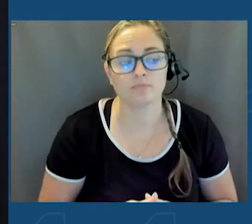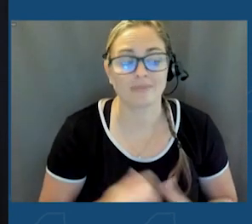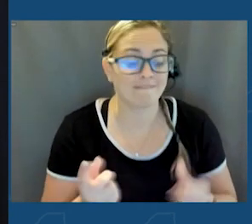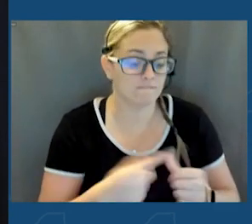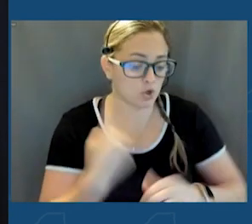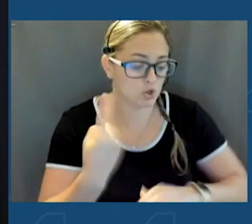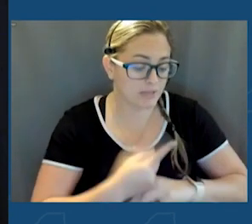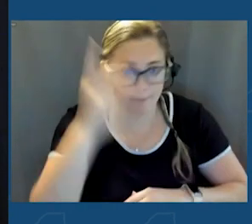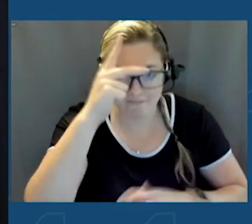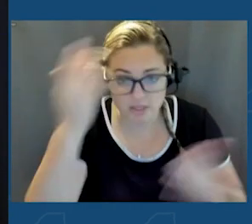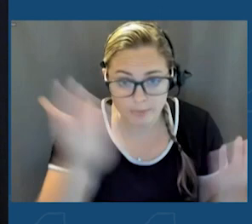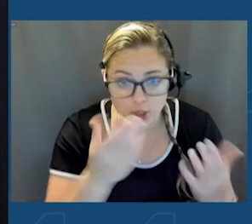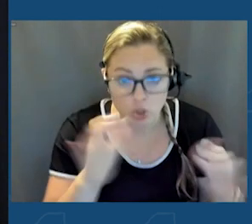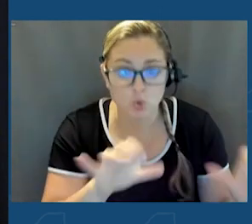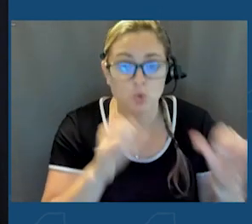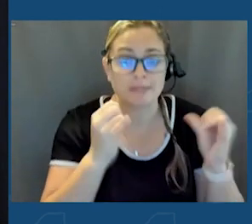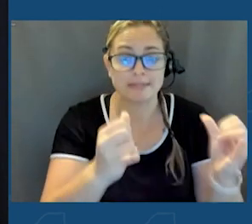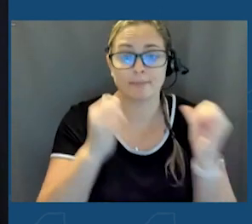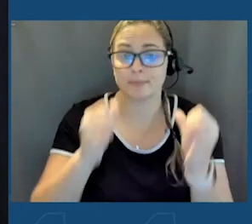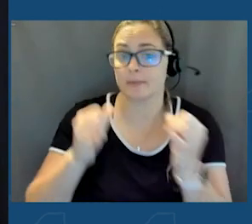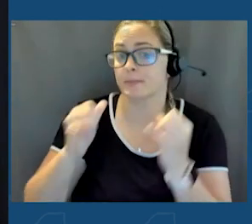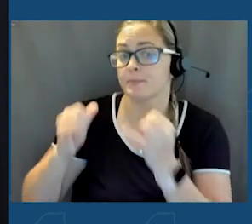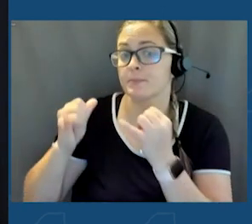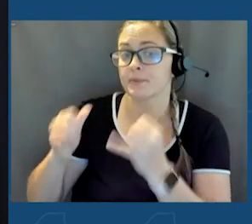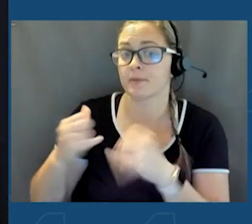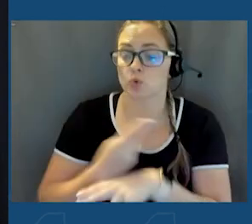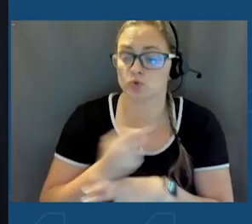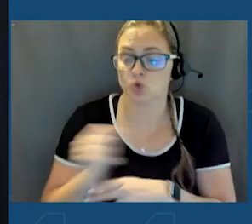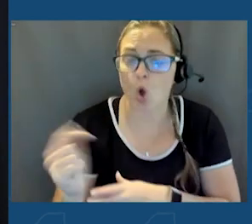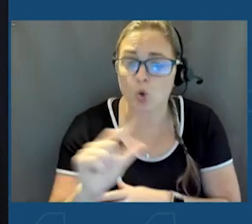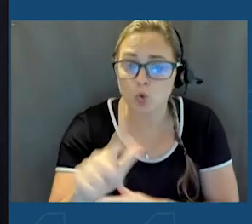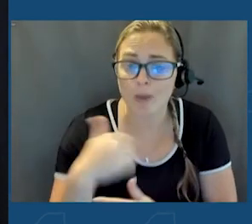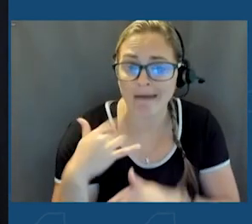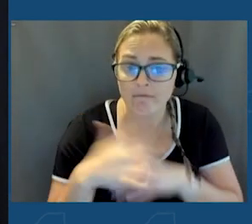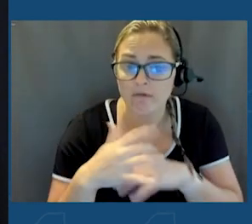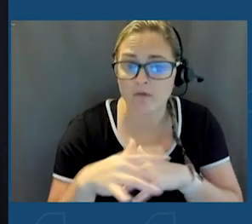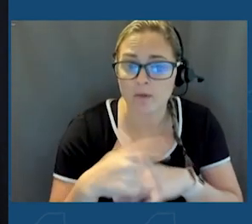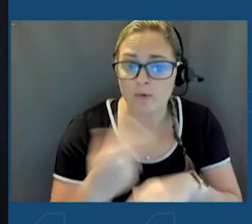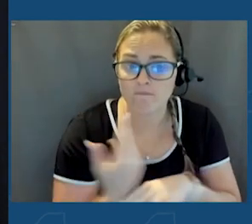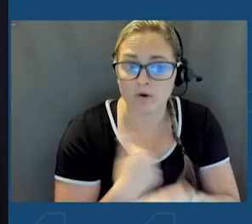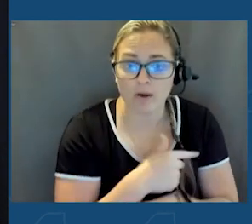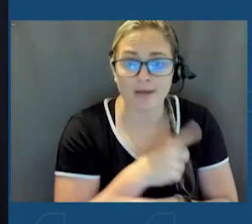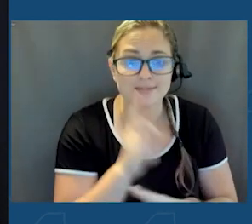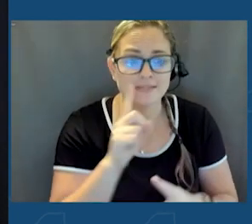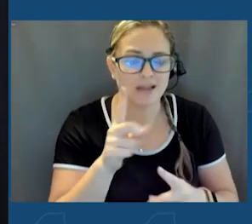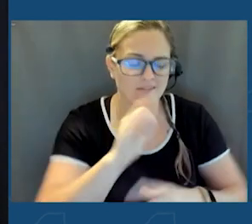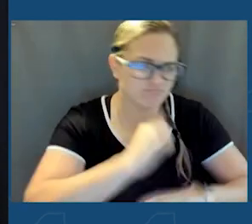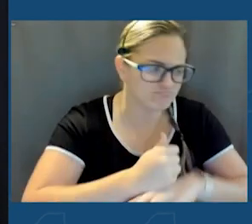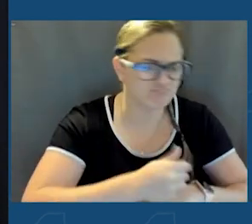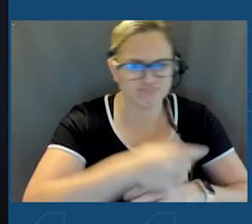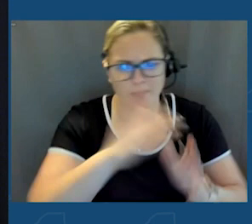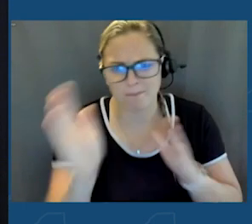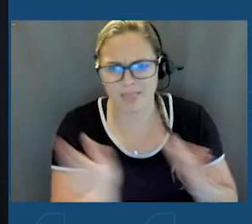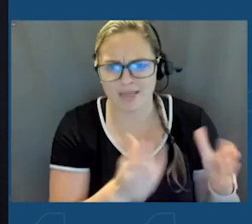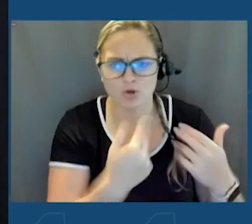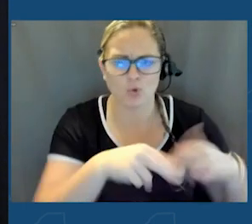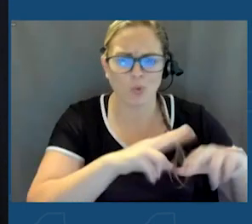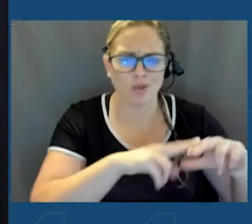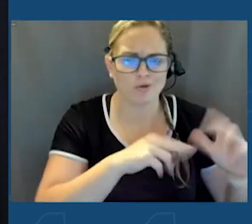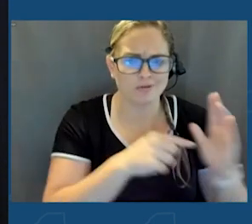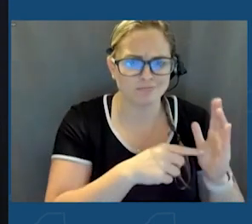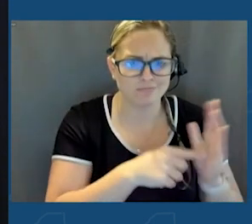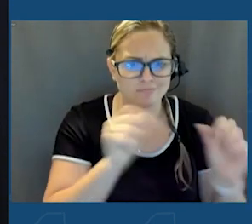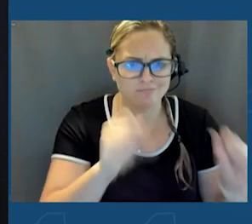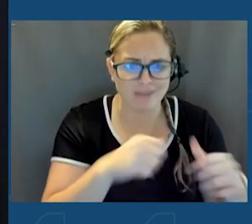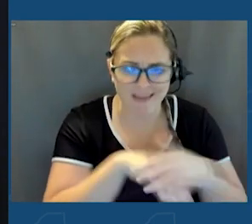office has been to do the same, to use all the tools we have in state government and have a bold plan to increase affordable housing, access to it.